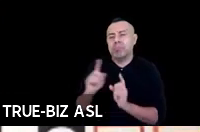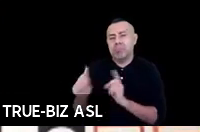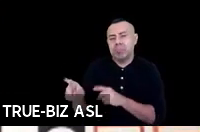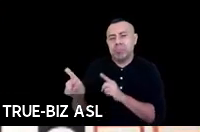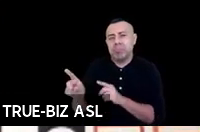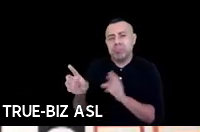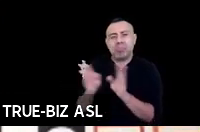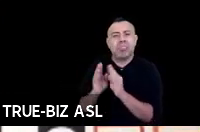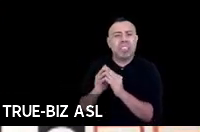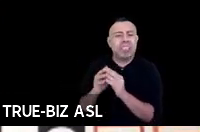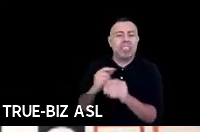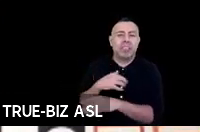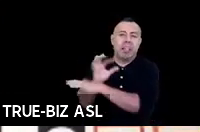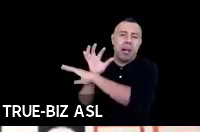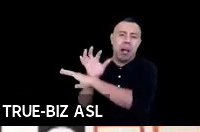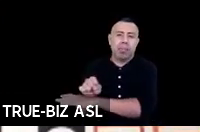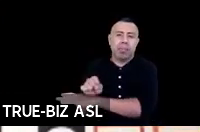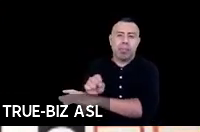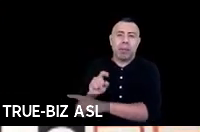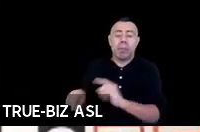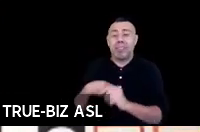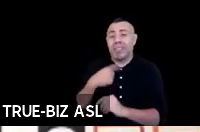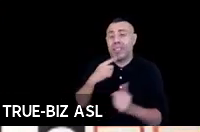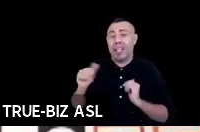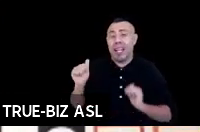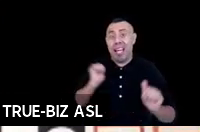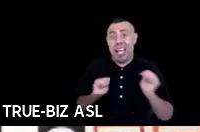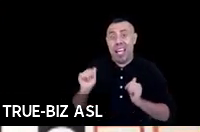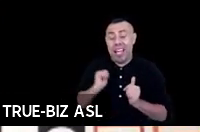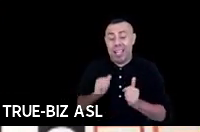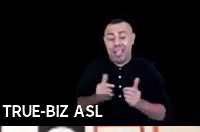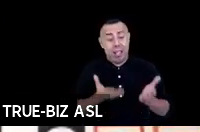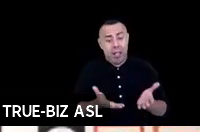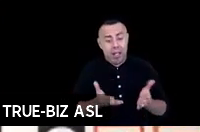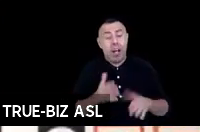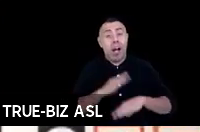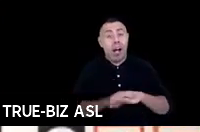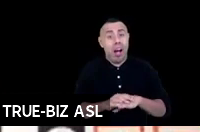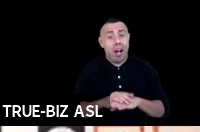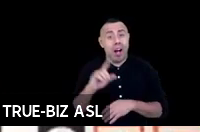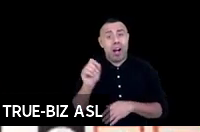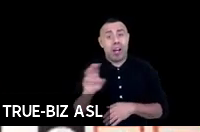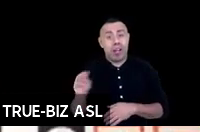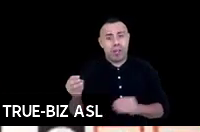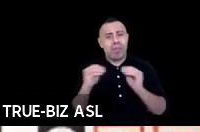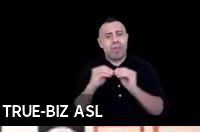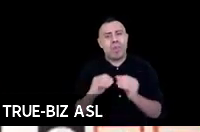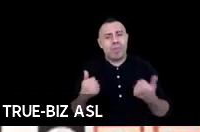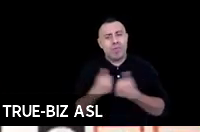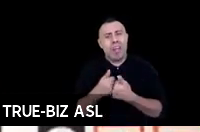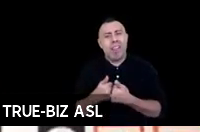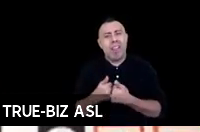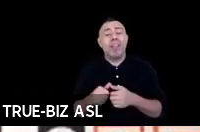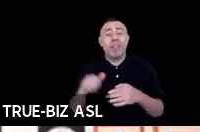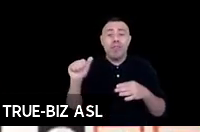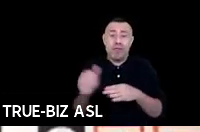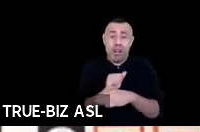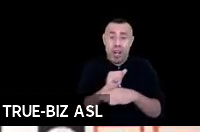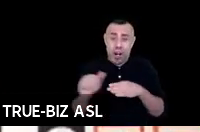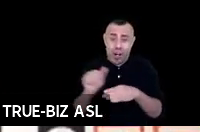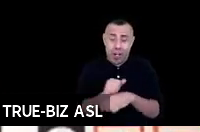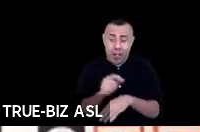gotten used to it. But I'd say acting on Zoom is like a challenge, because like in rehearsal, like I really like the whole process